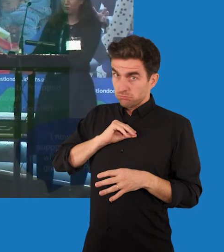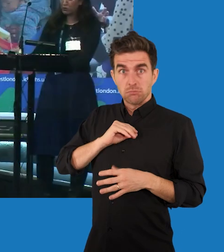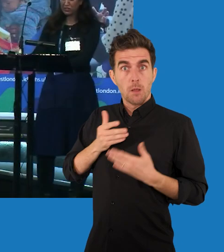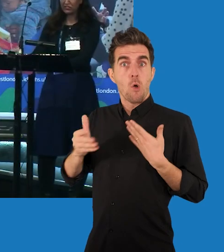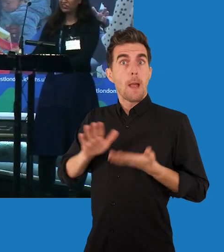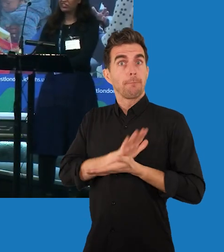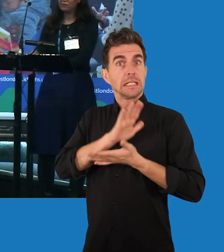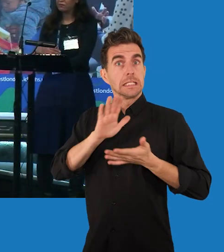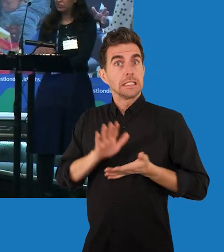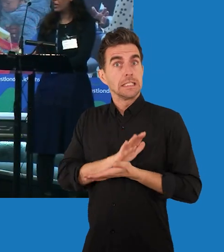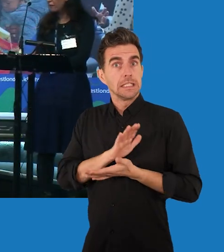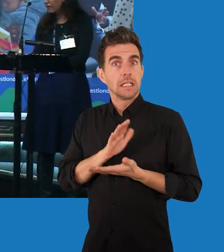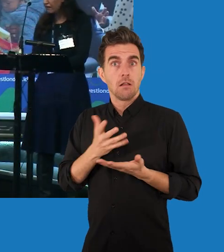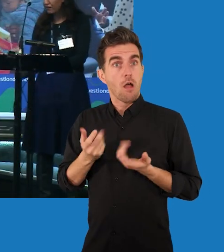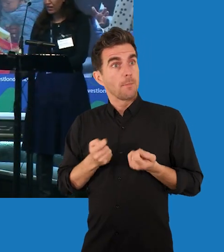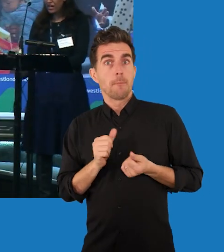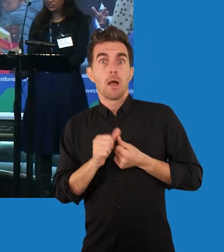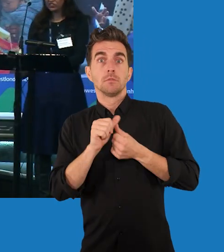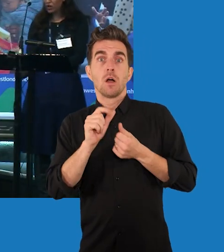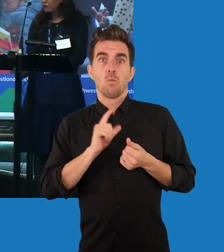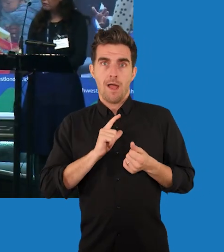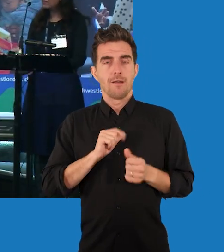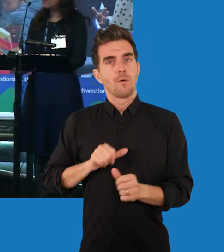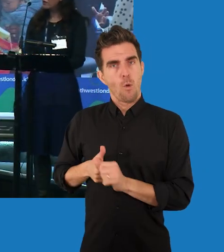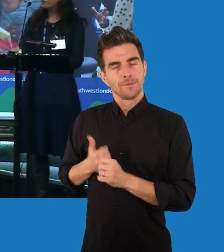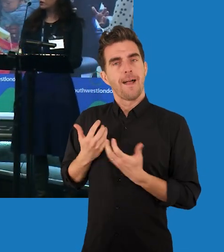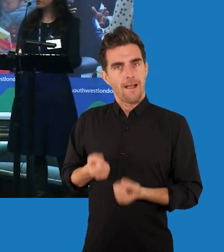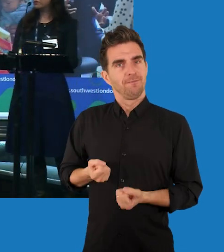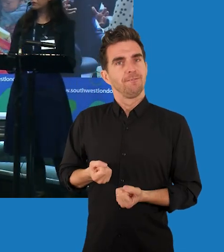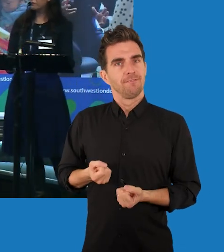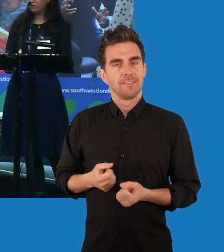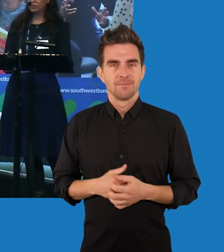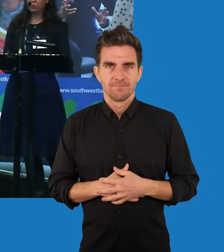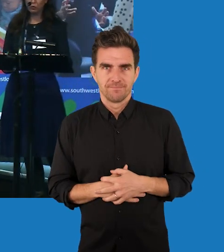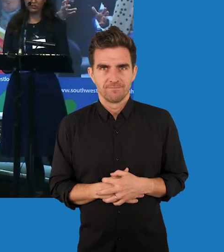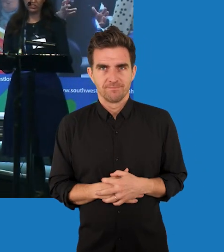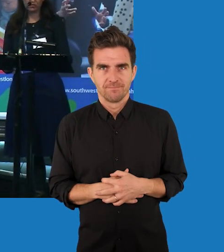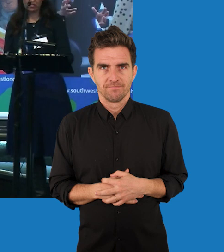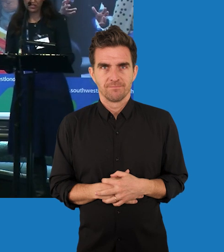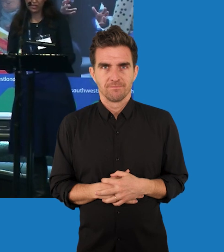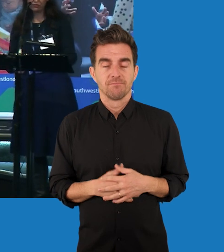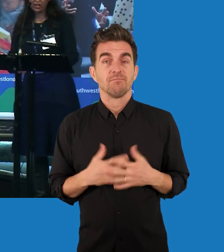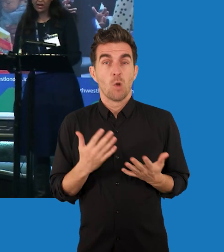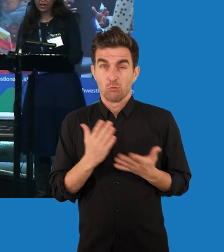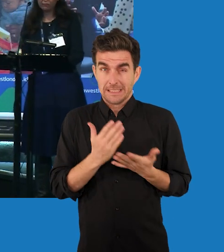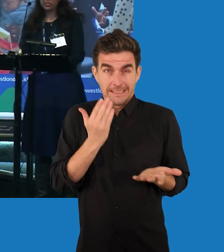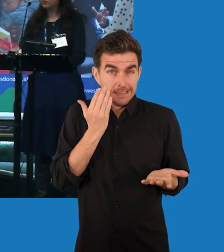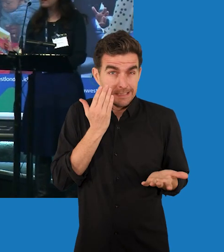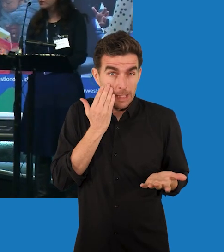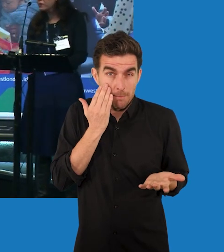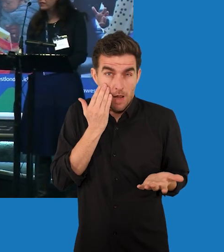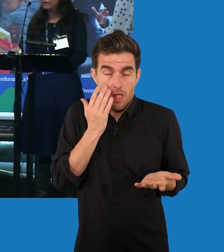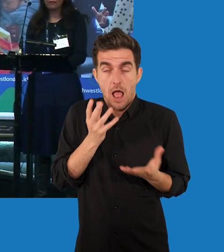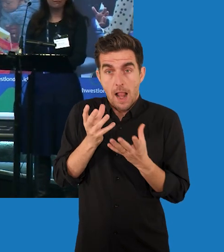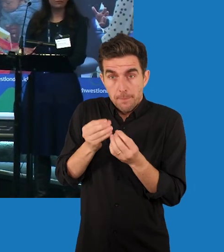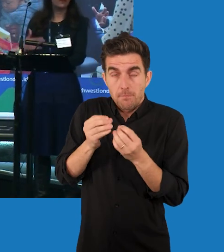She's reported that she seems much happier, and she's coping better now because of the support that she's received, just with